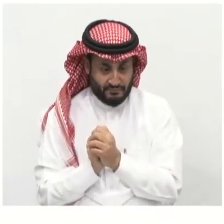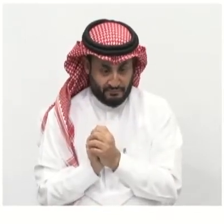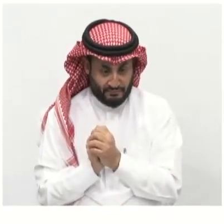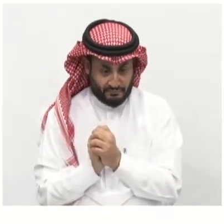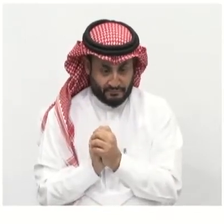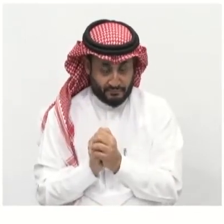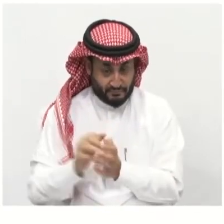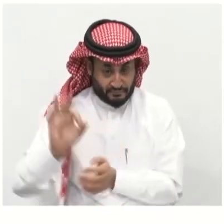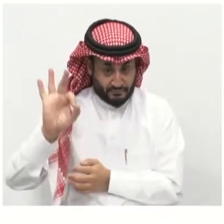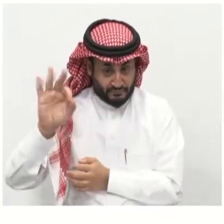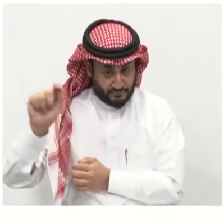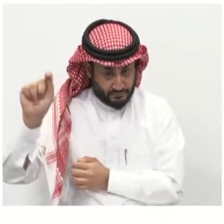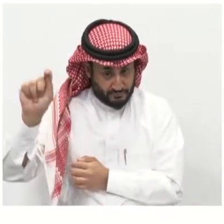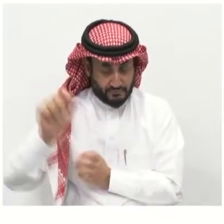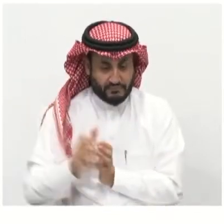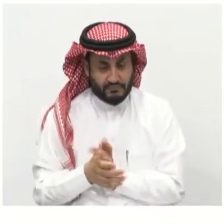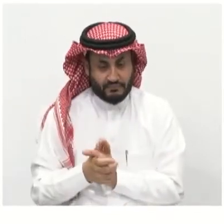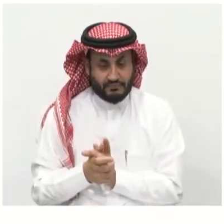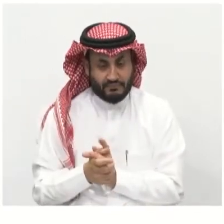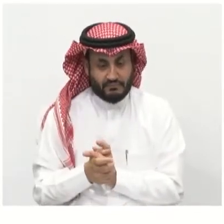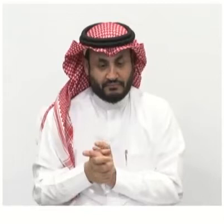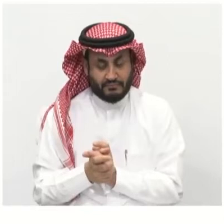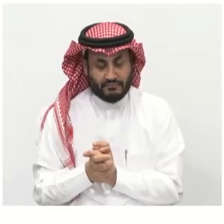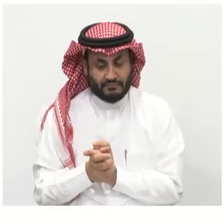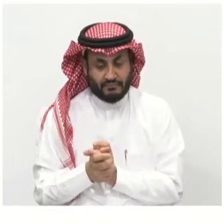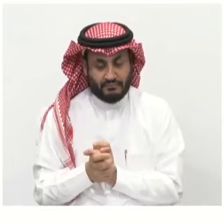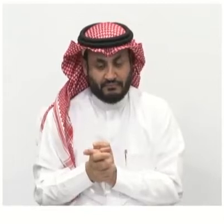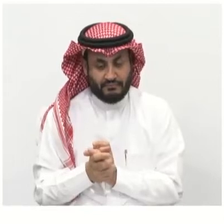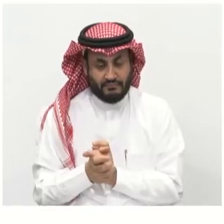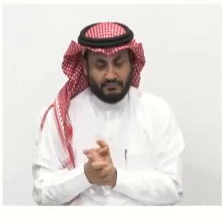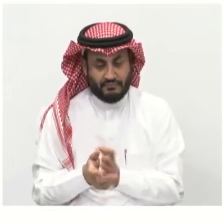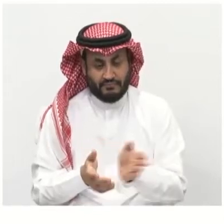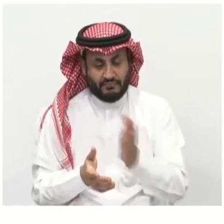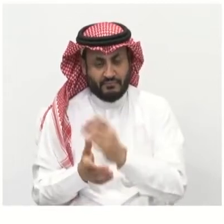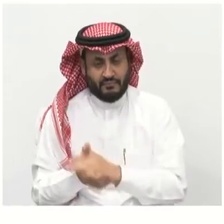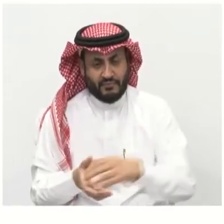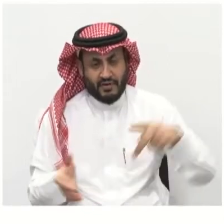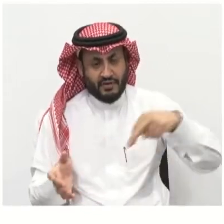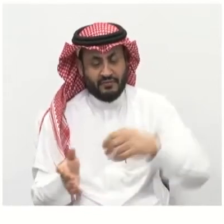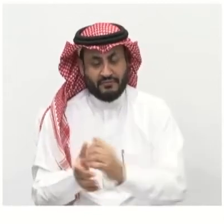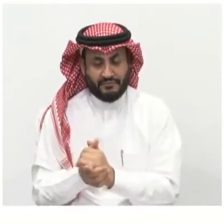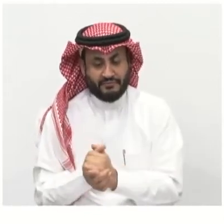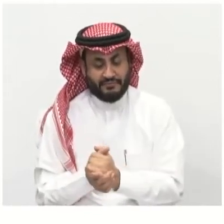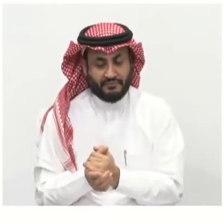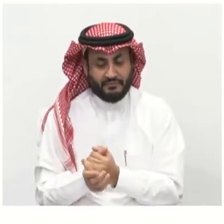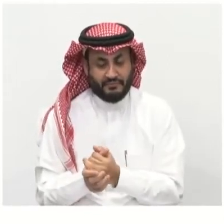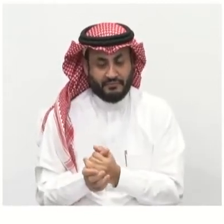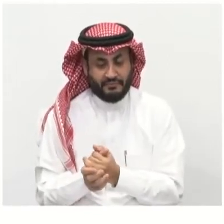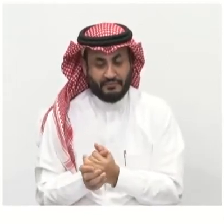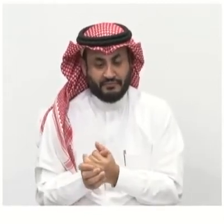famous artist one day. When she comes back from school,